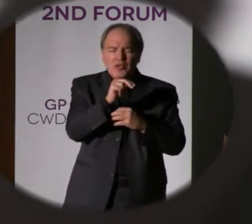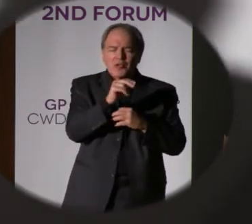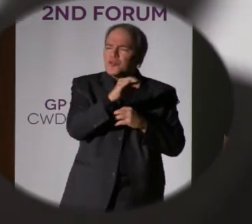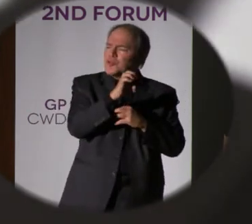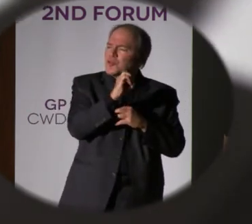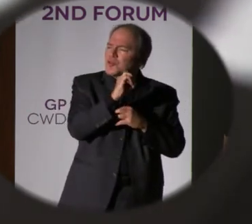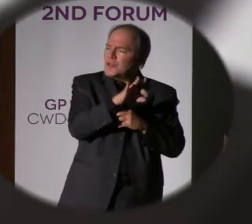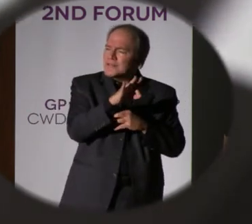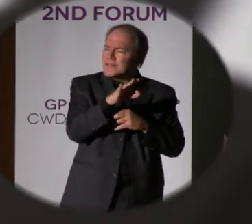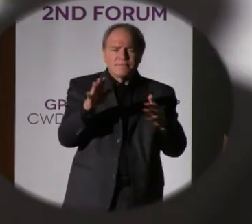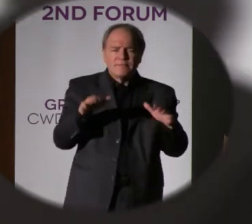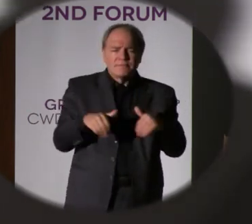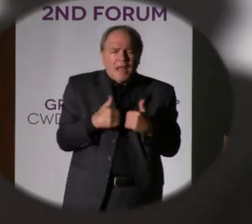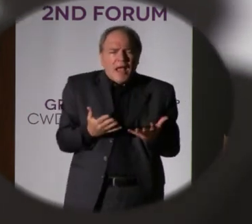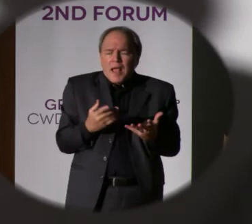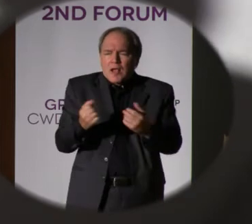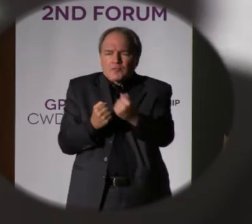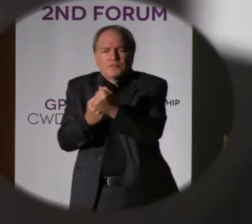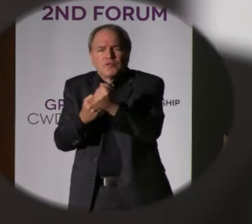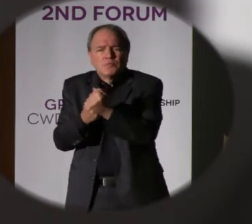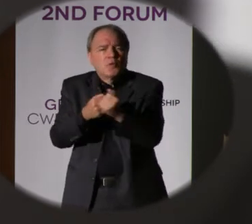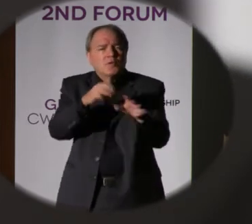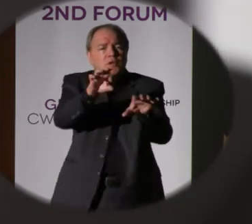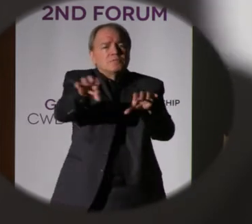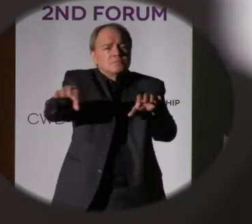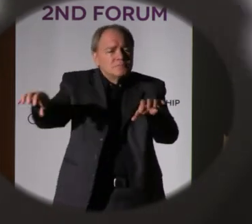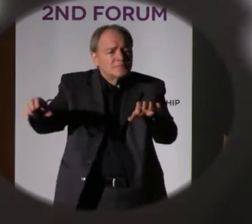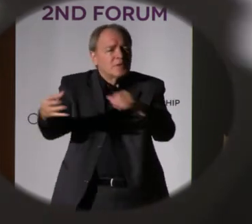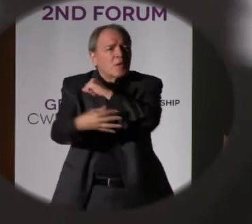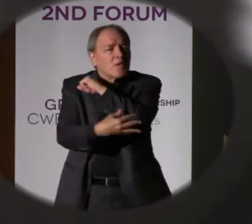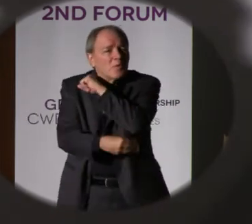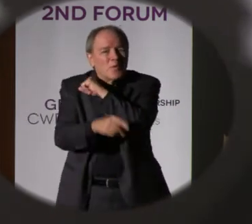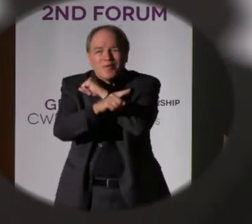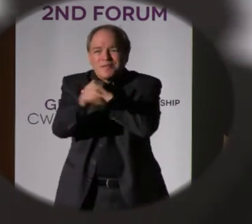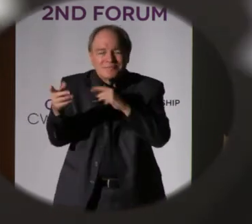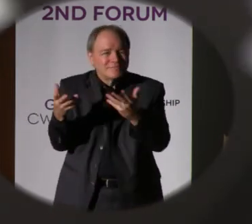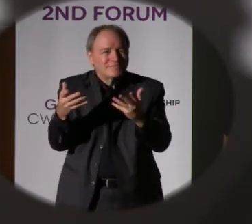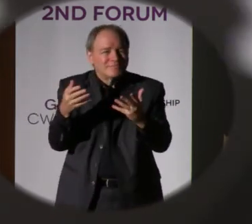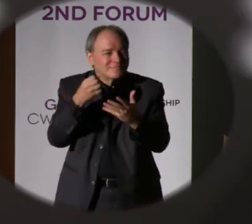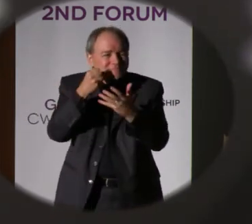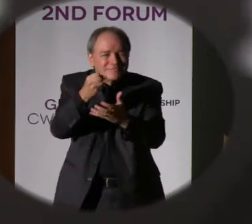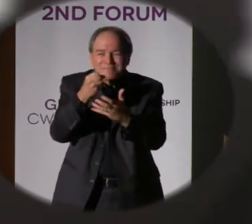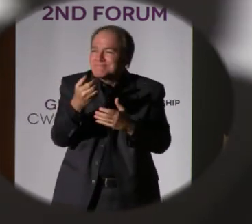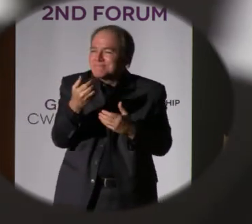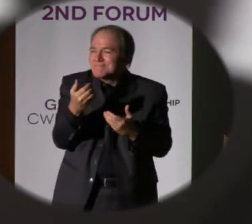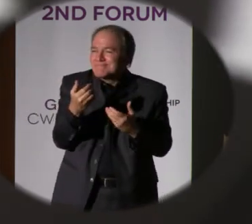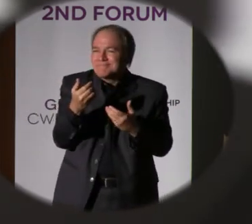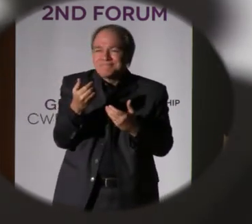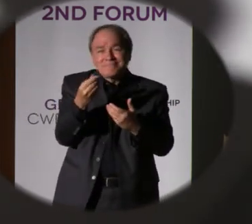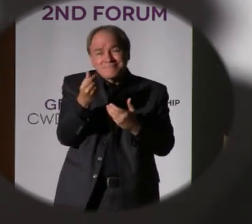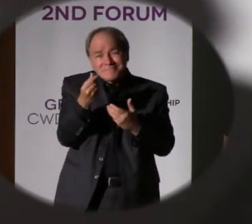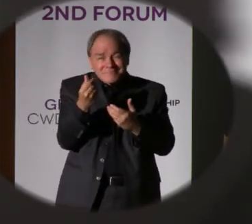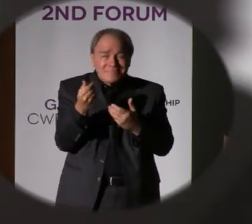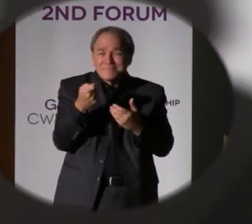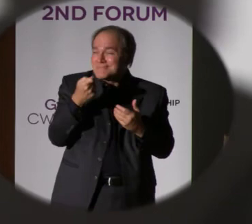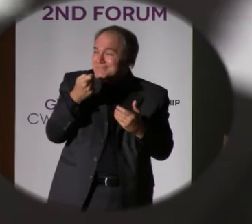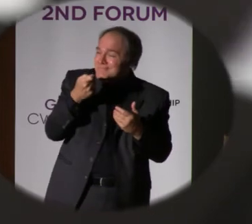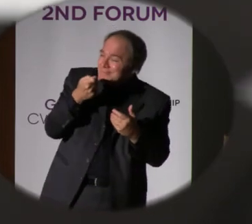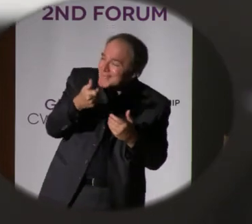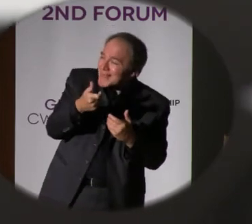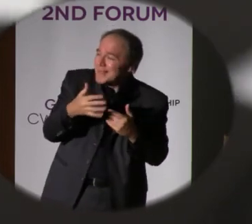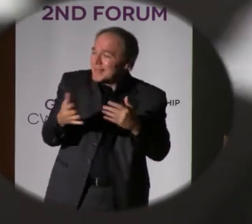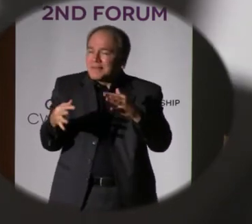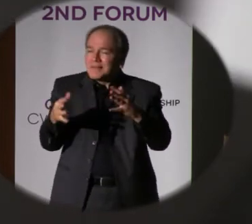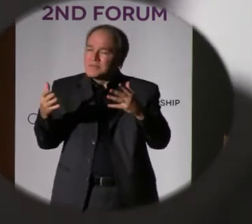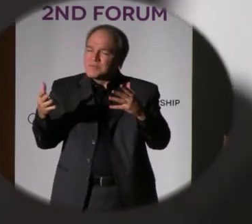who have limited resources to provide support to children with disabilities to access better mainstreaming